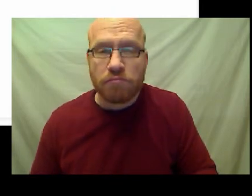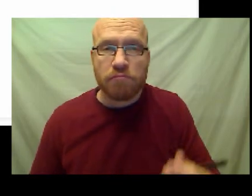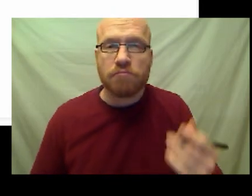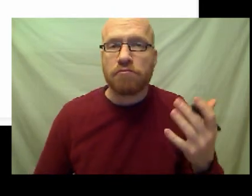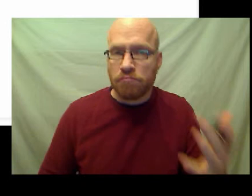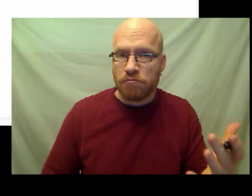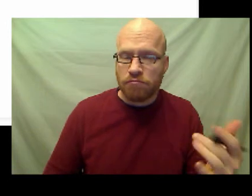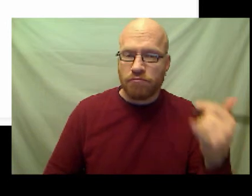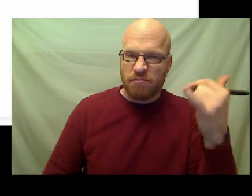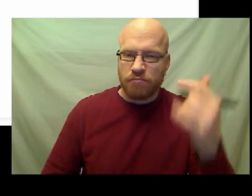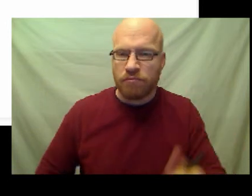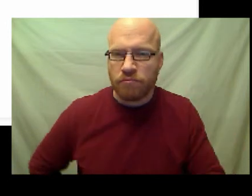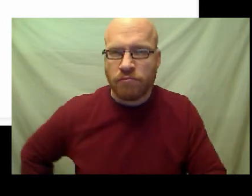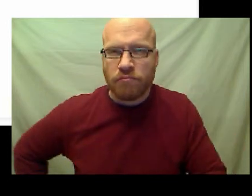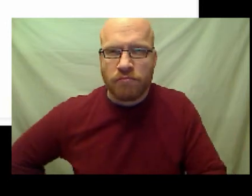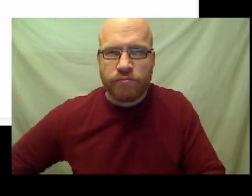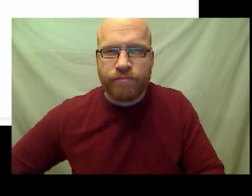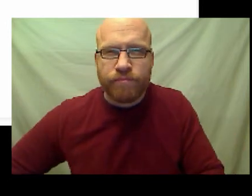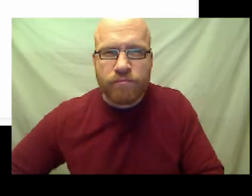Okay, now I'll clean it up.